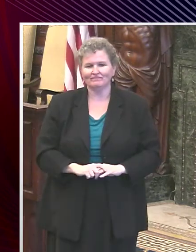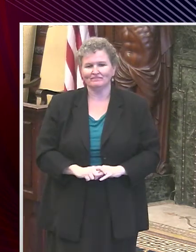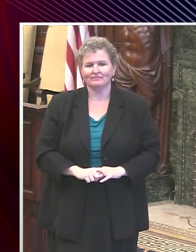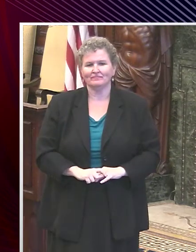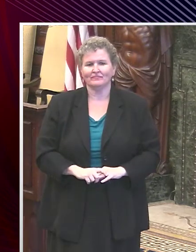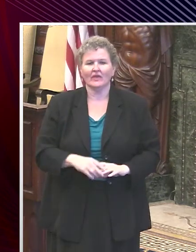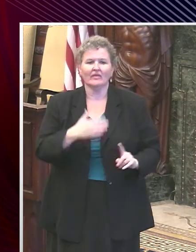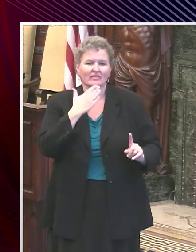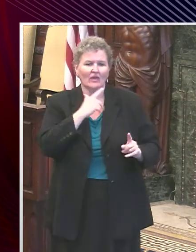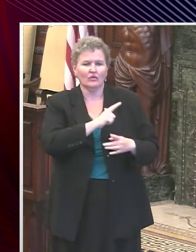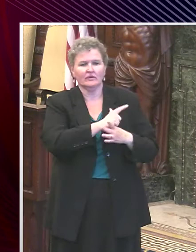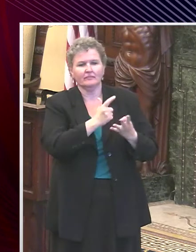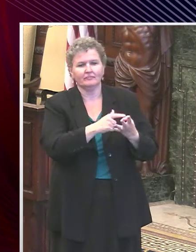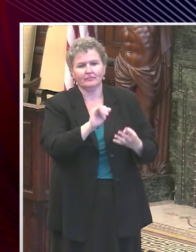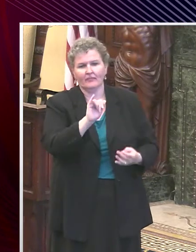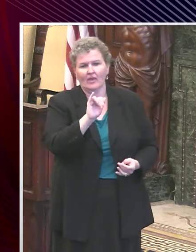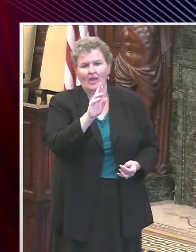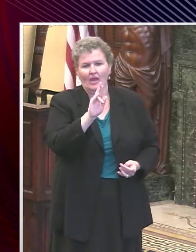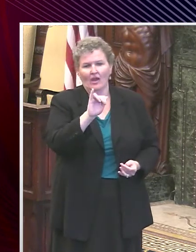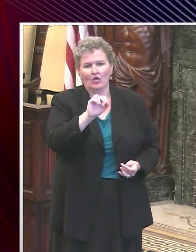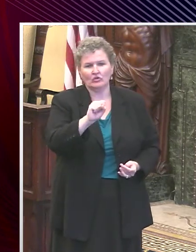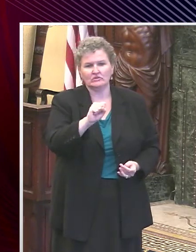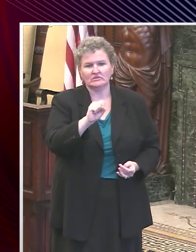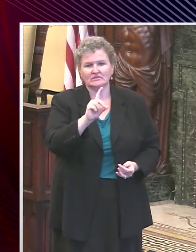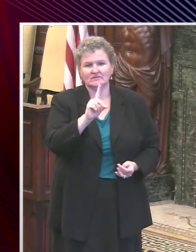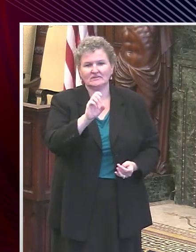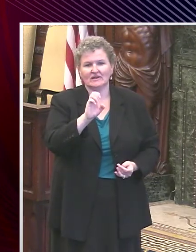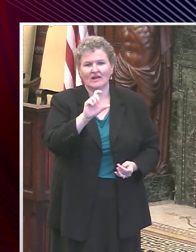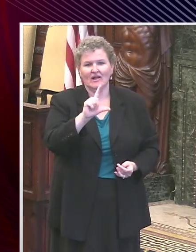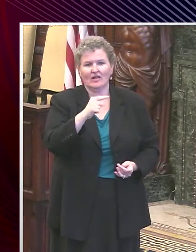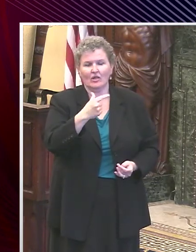to Iris Delgado of Telemundo.